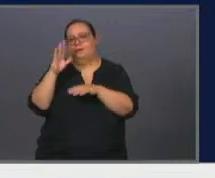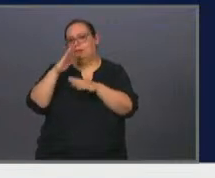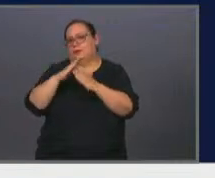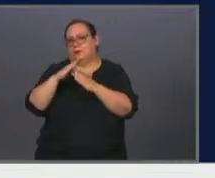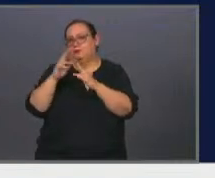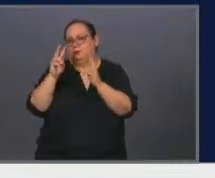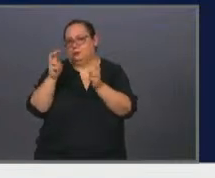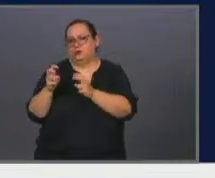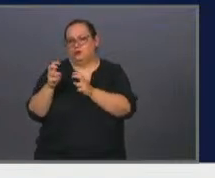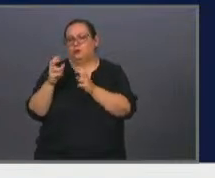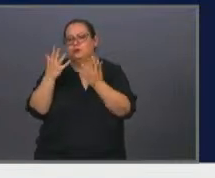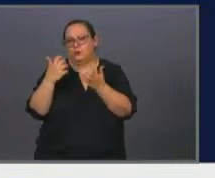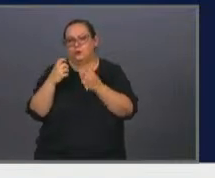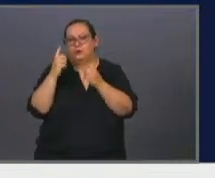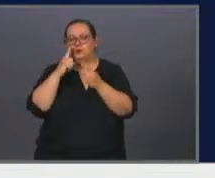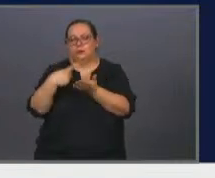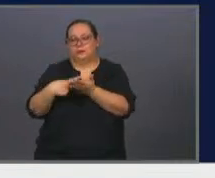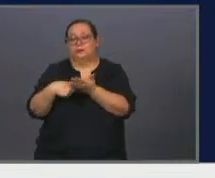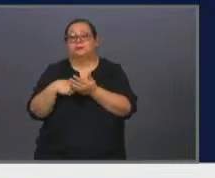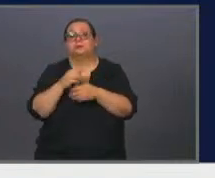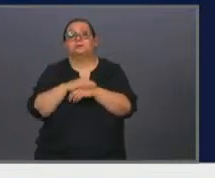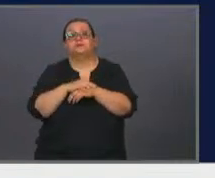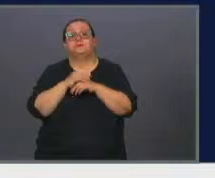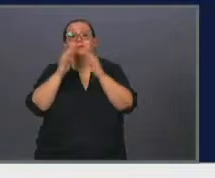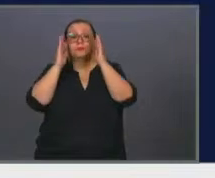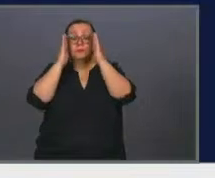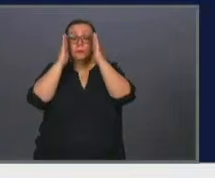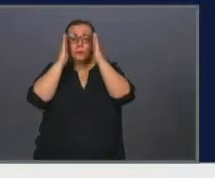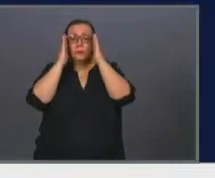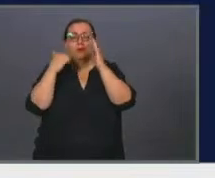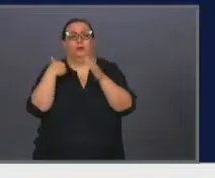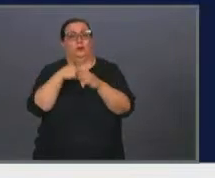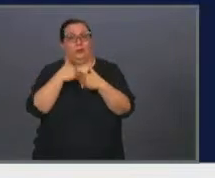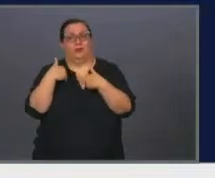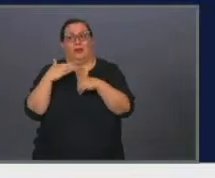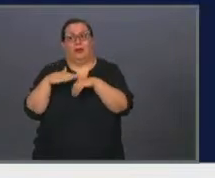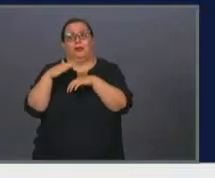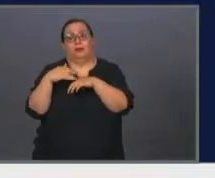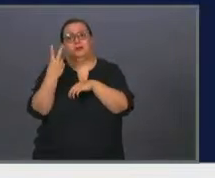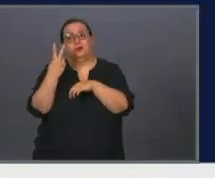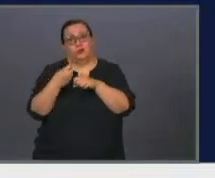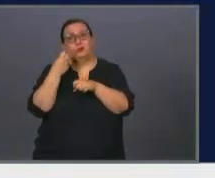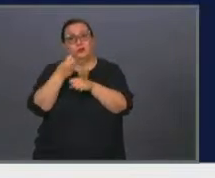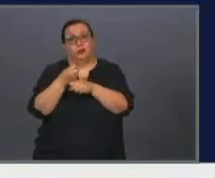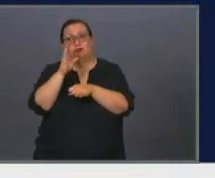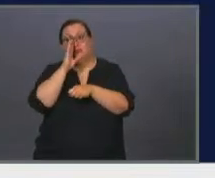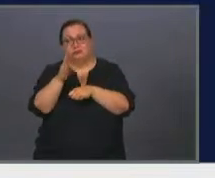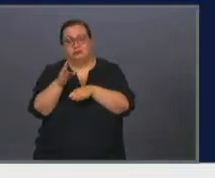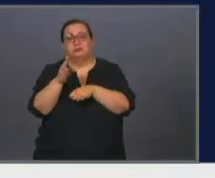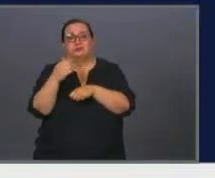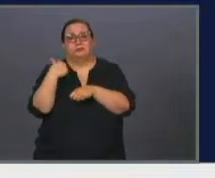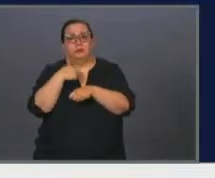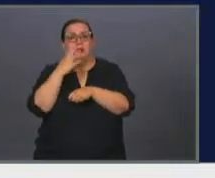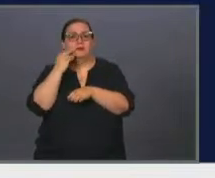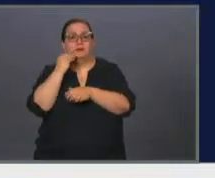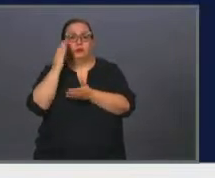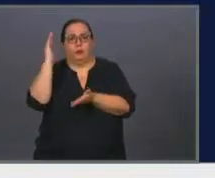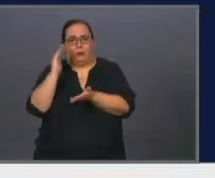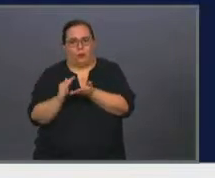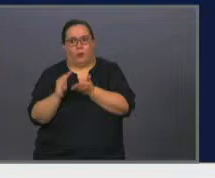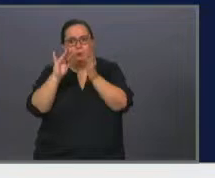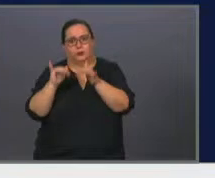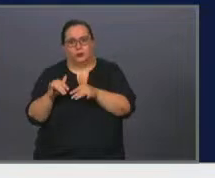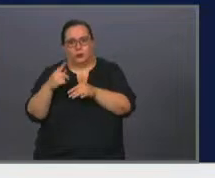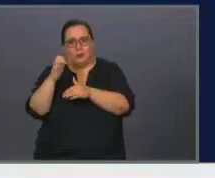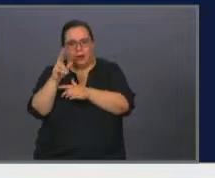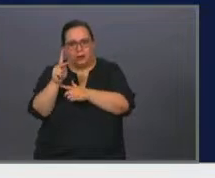to discuss. So we have had at least two consecutive years where we've experienced low snowpack, and some of the